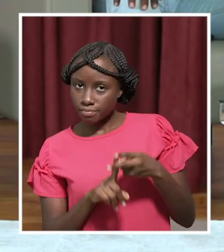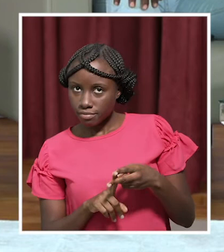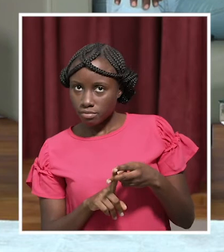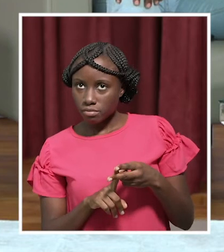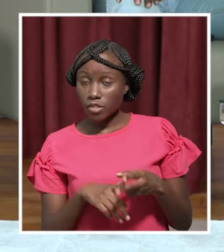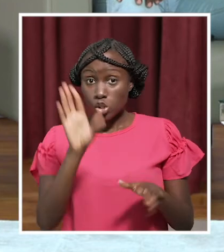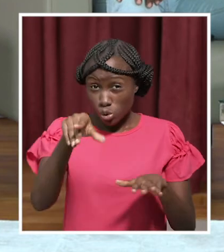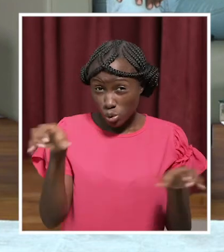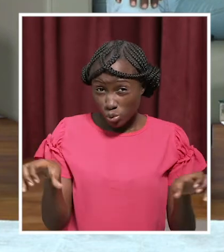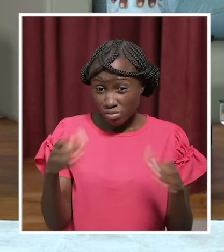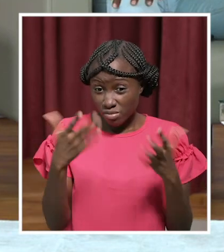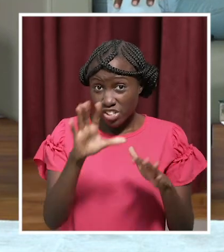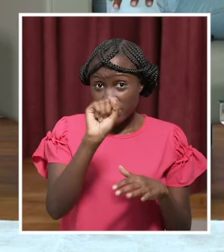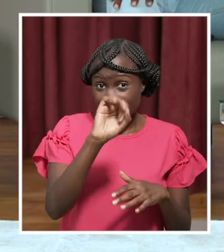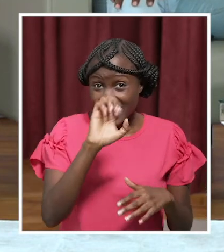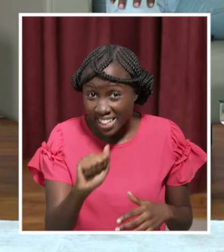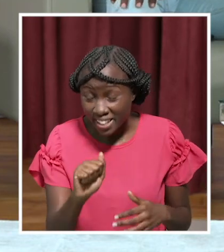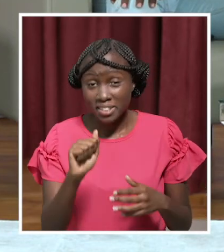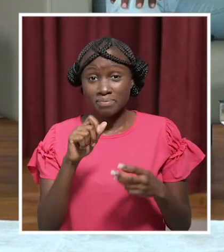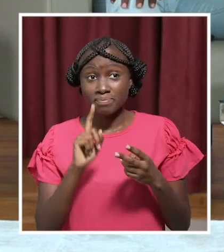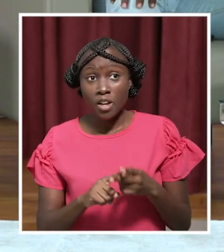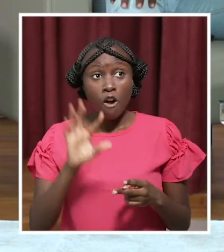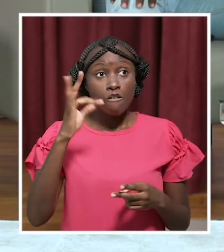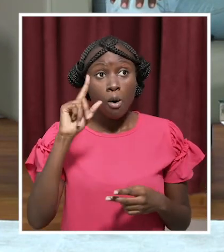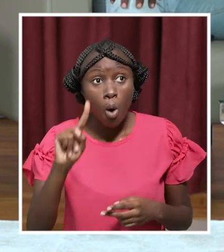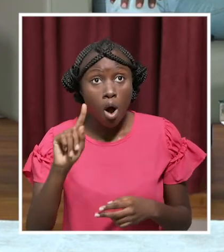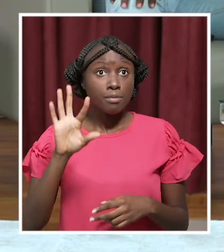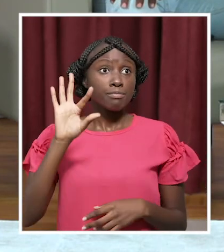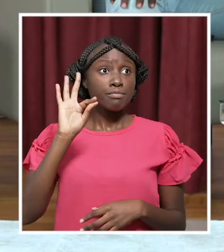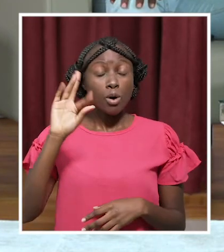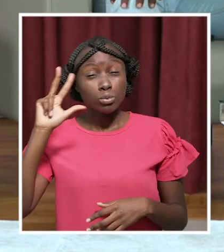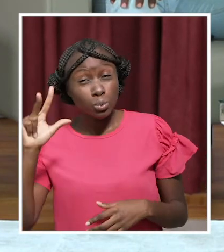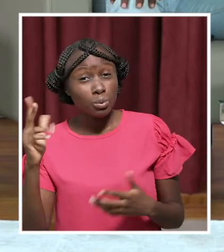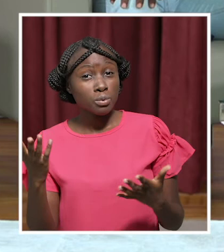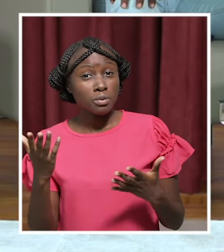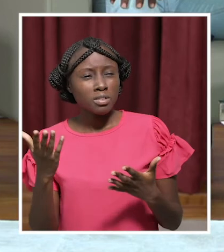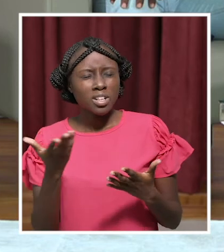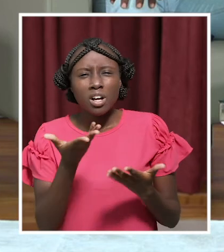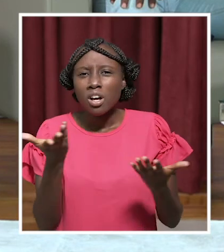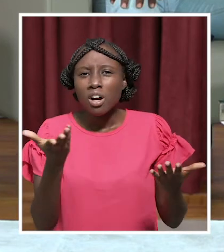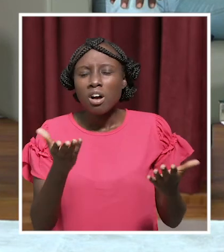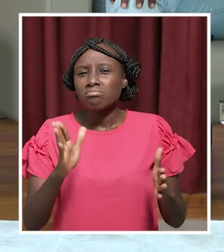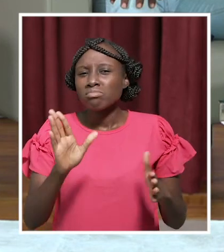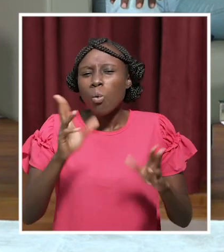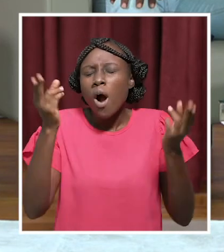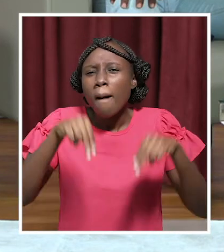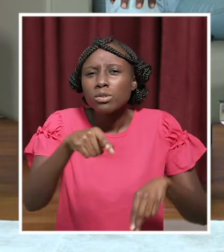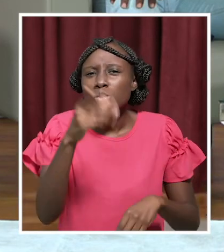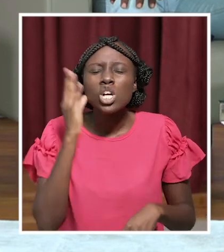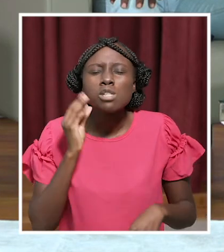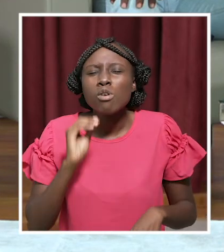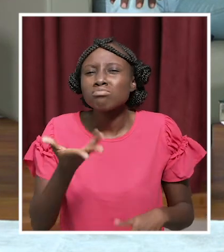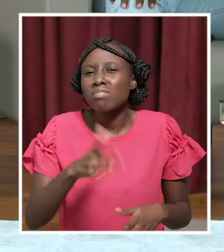common entrance or SCA, depending on the time. Form 1, Form 2. What would have been that experience for you? The